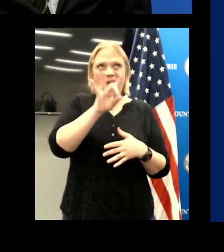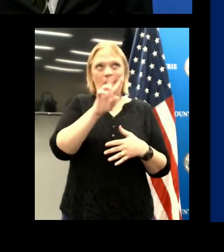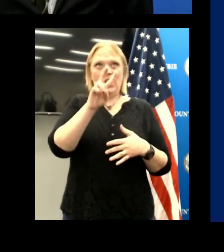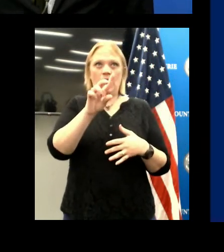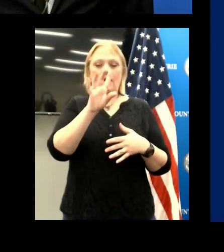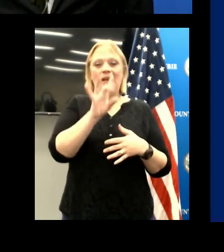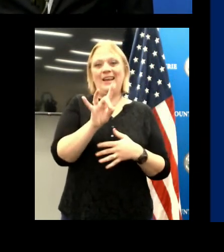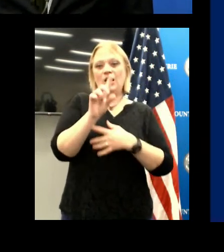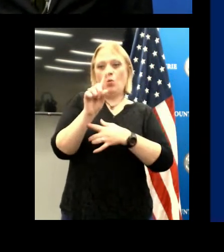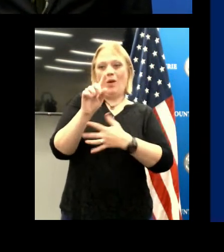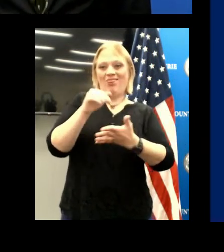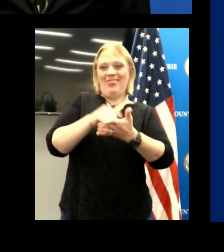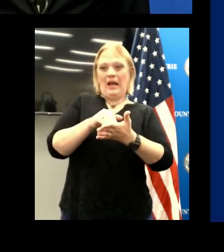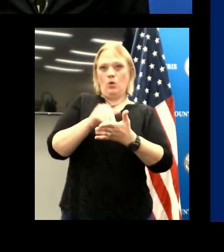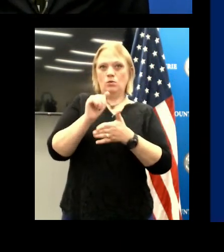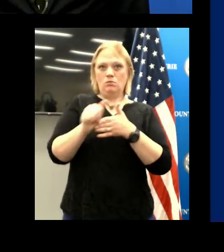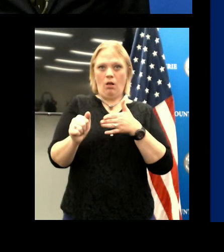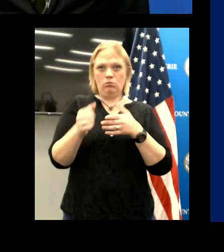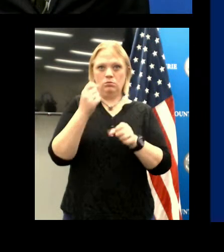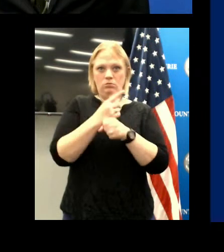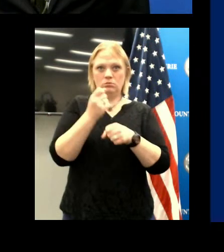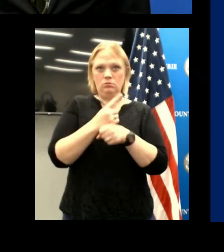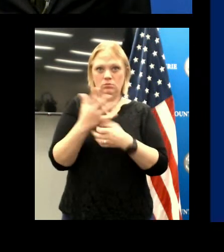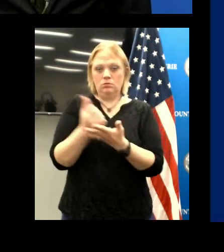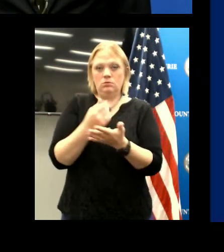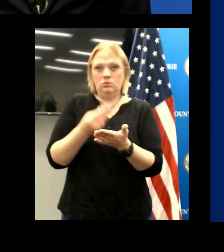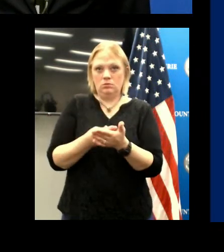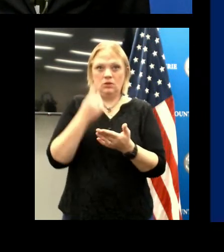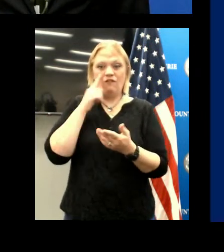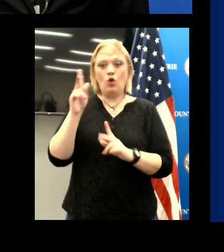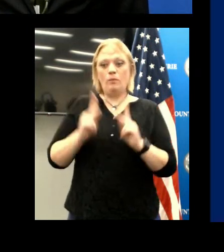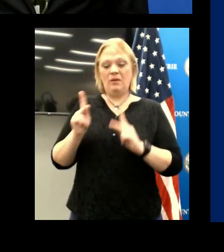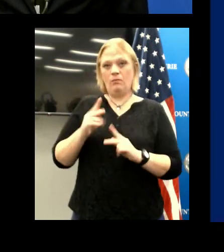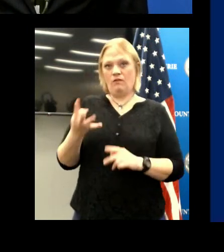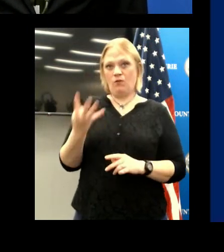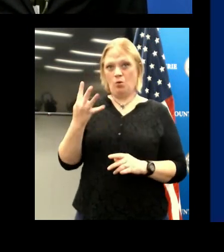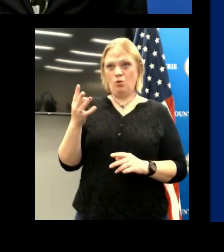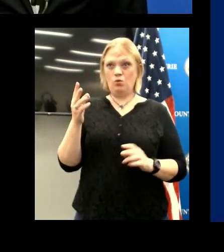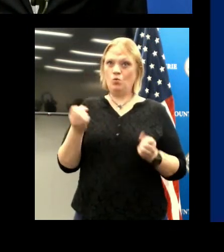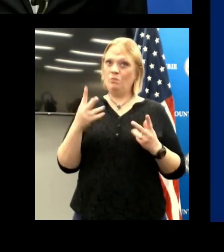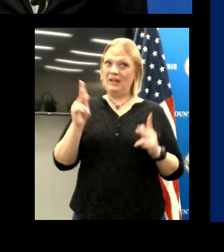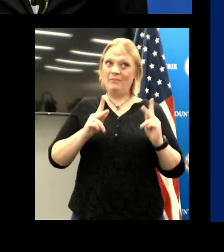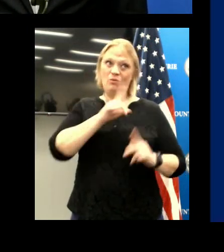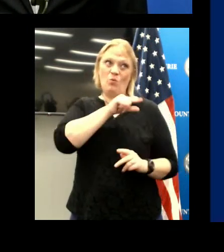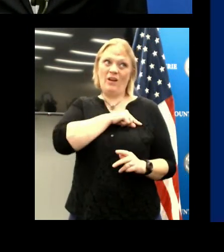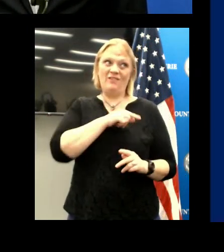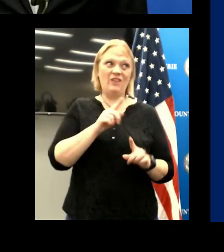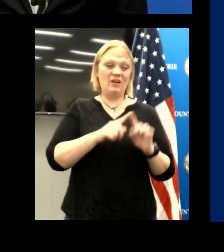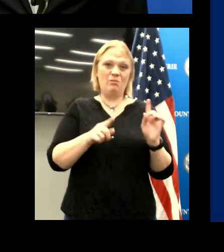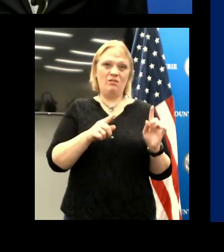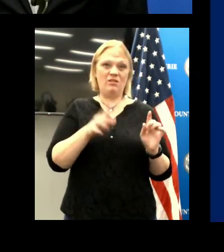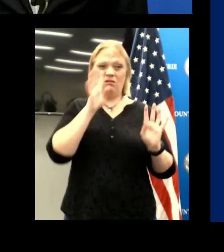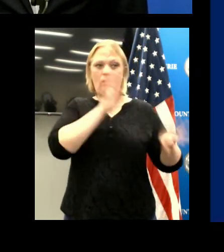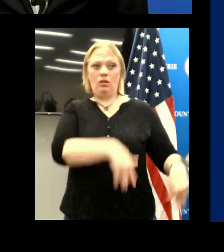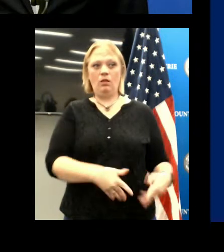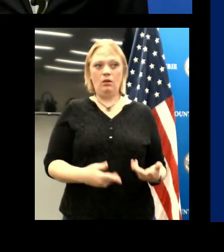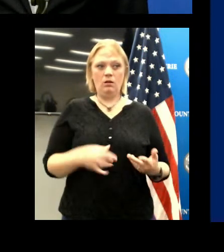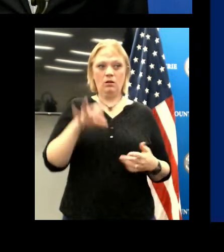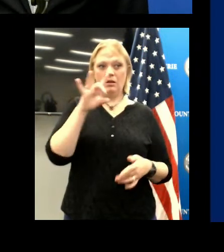a year. So there's lots of folks out there who qualify for this. They're not taking advantage of it. You can call